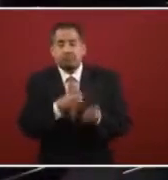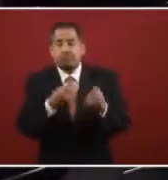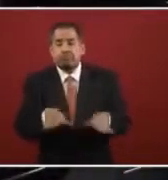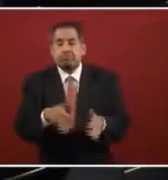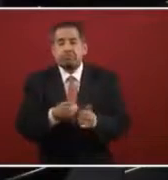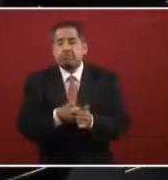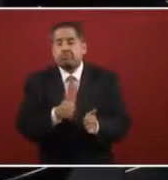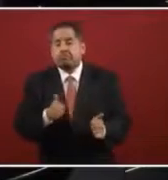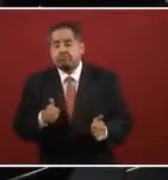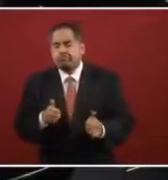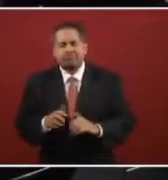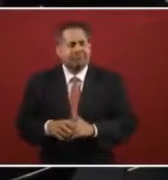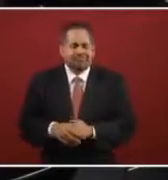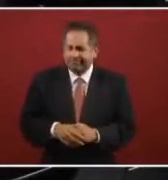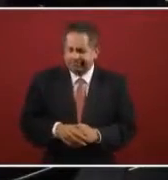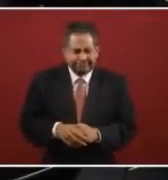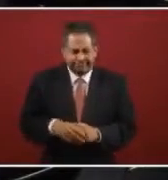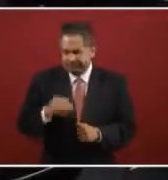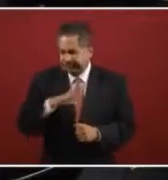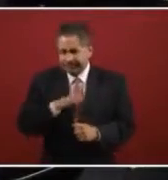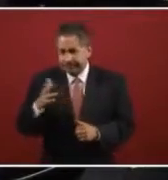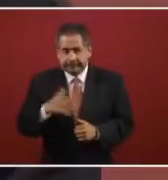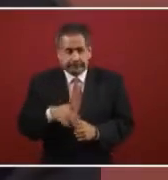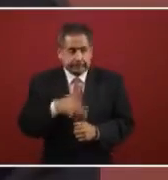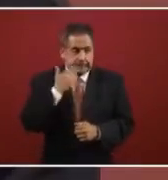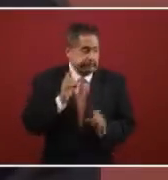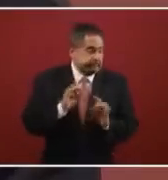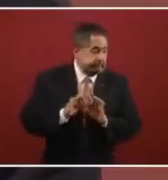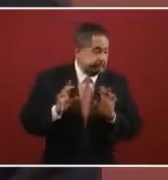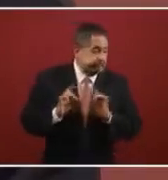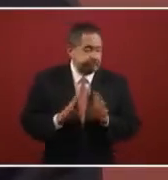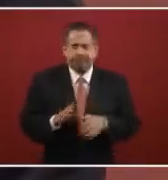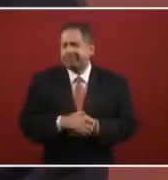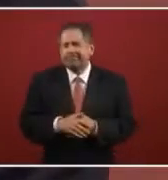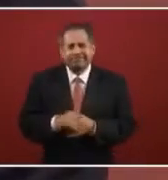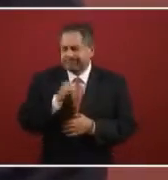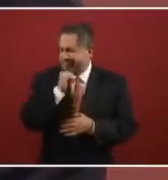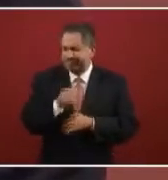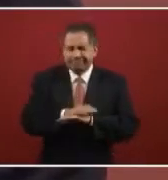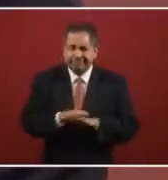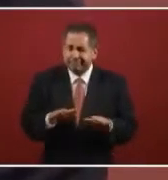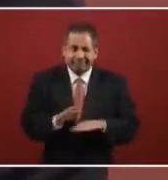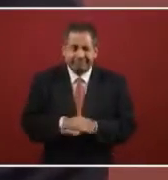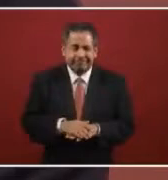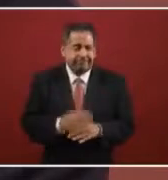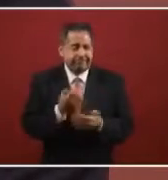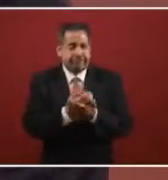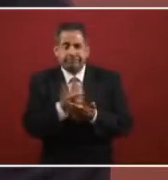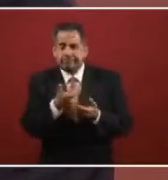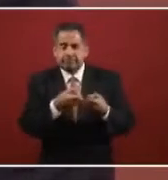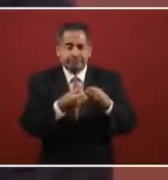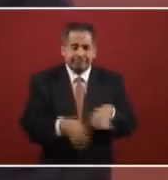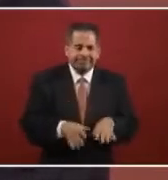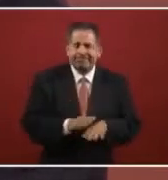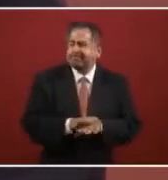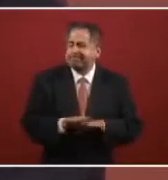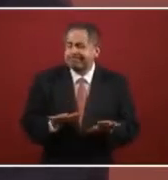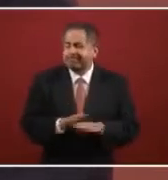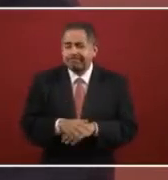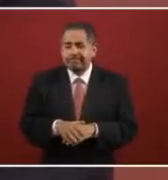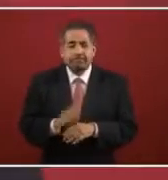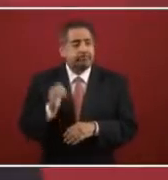state. ningún riesgo, There is no risk, ni para la economía, neither for the economy ni para